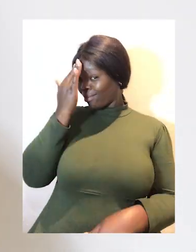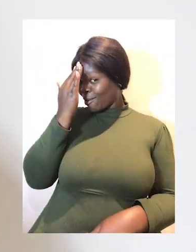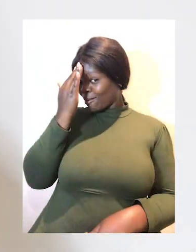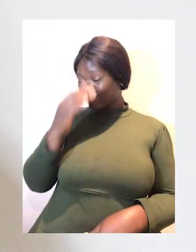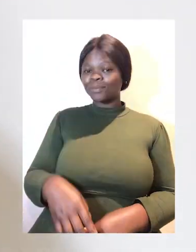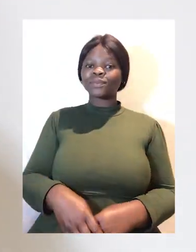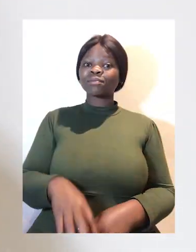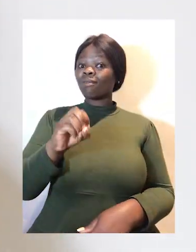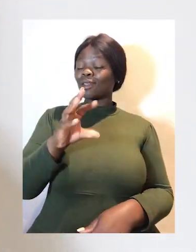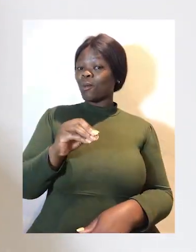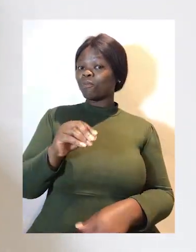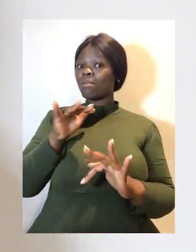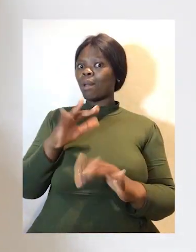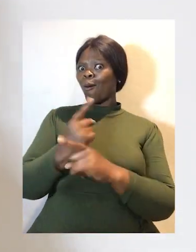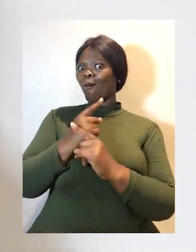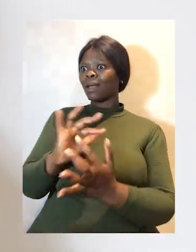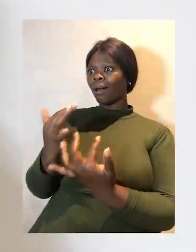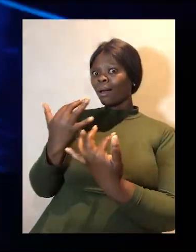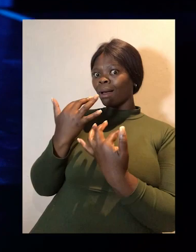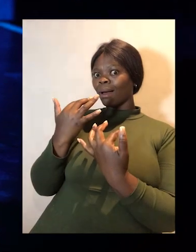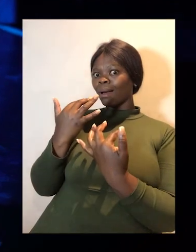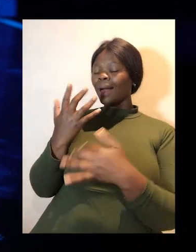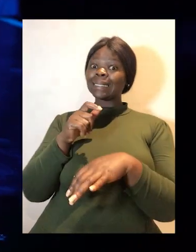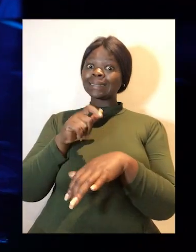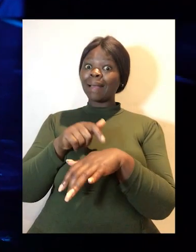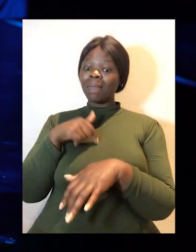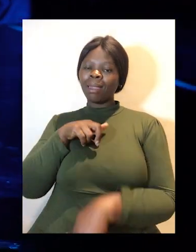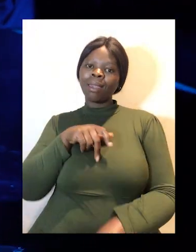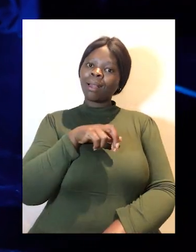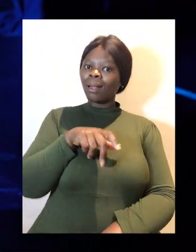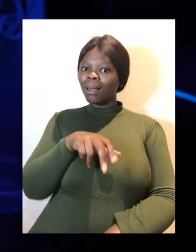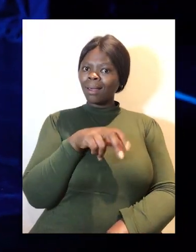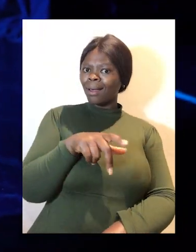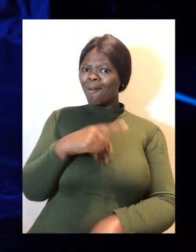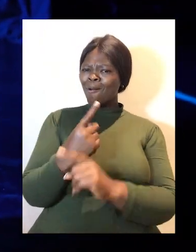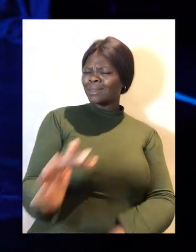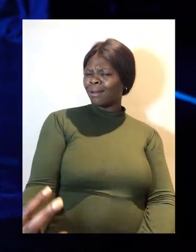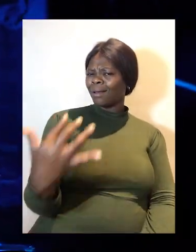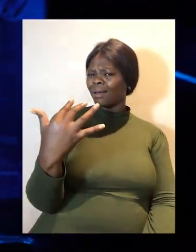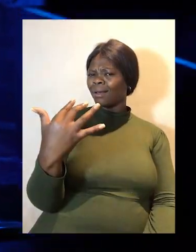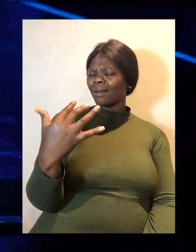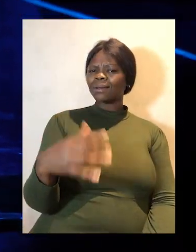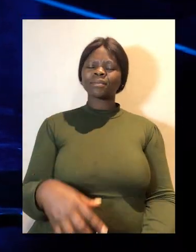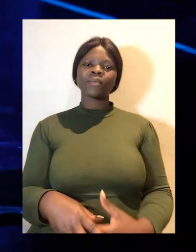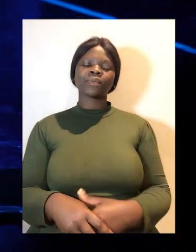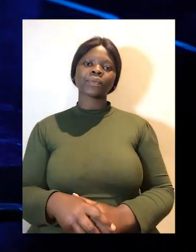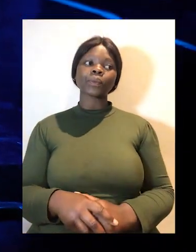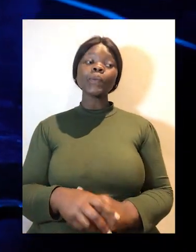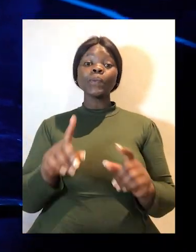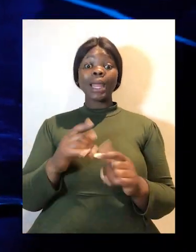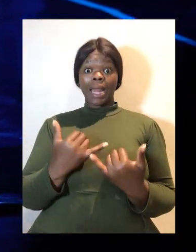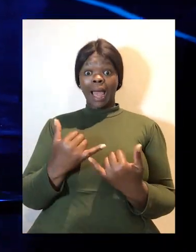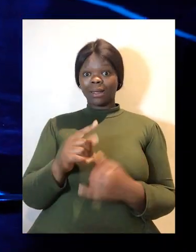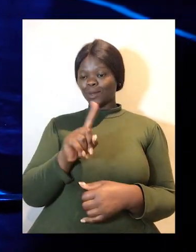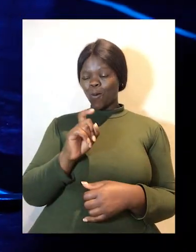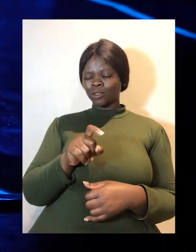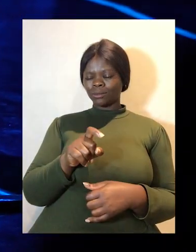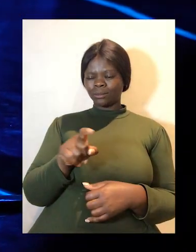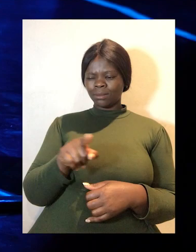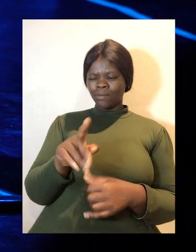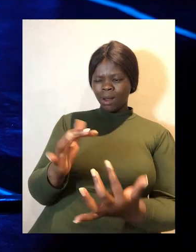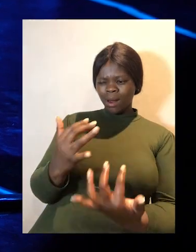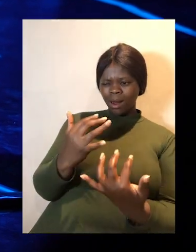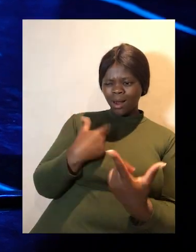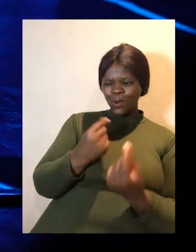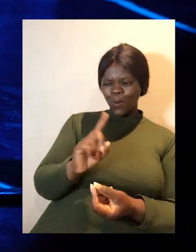walk, you know. So they're always having a show. Me when I'm walking on the street, yes, but